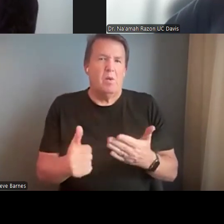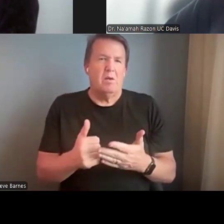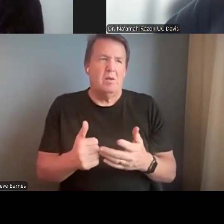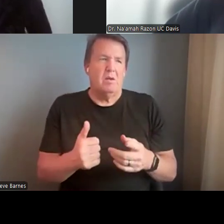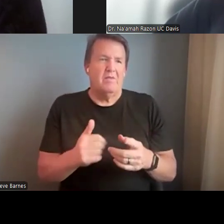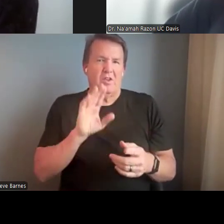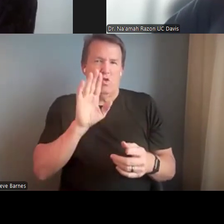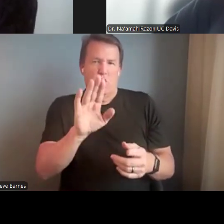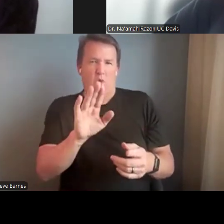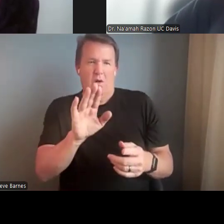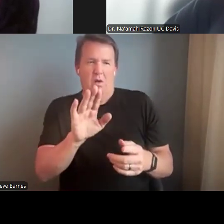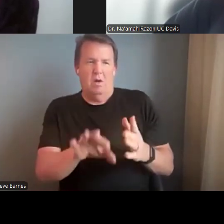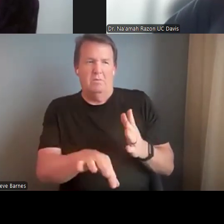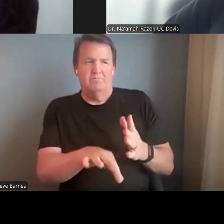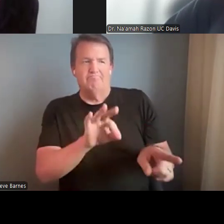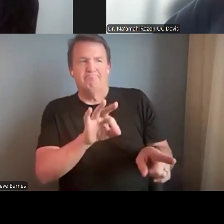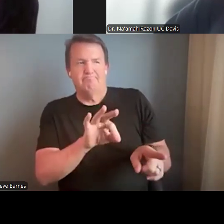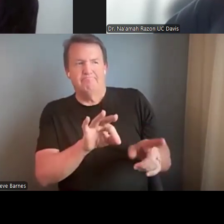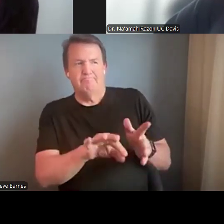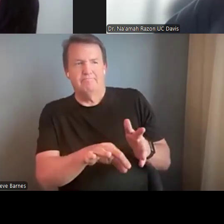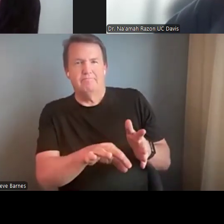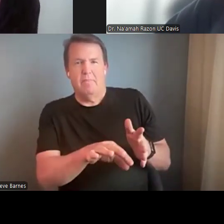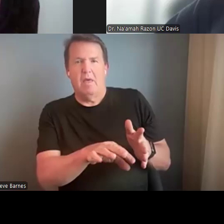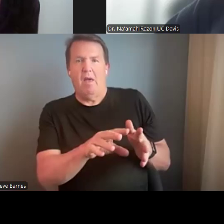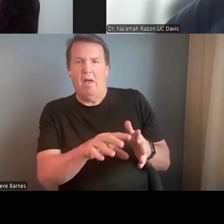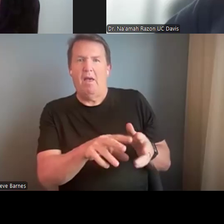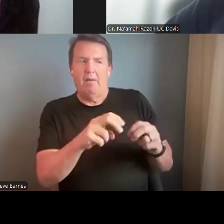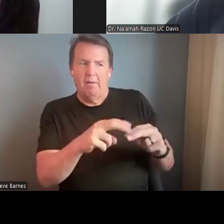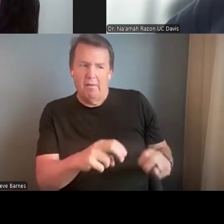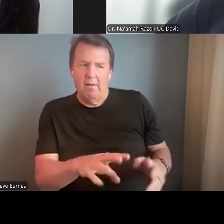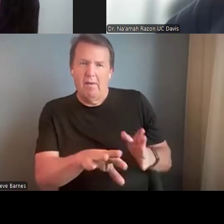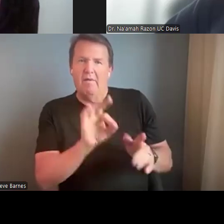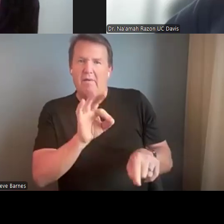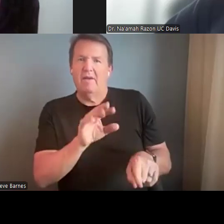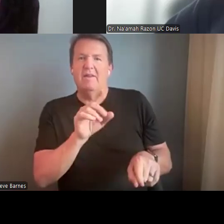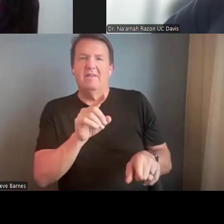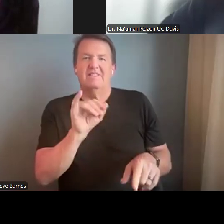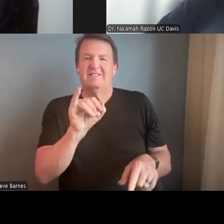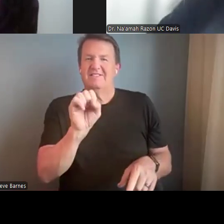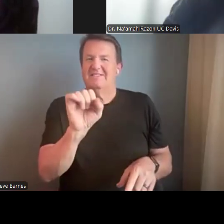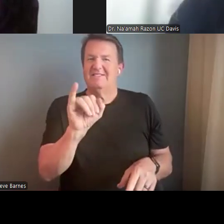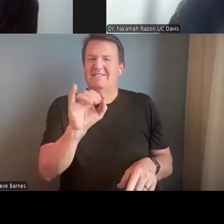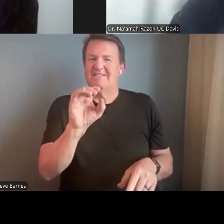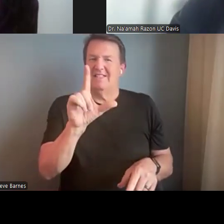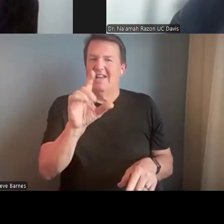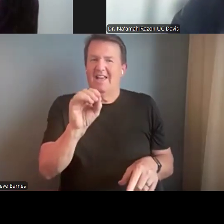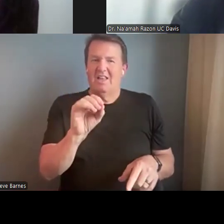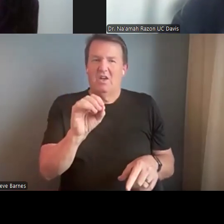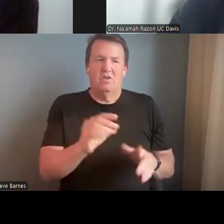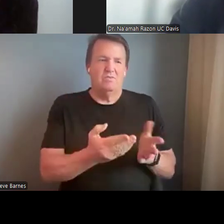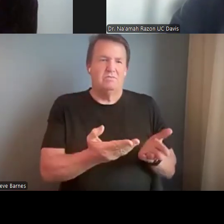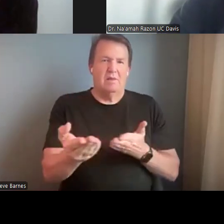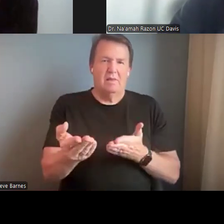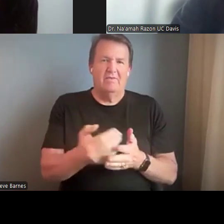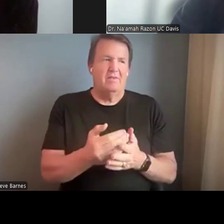found confirms things that we know, right? The siloed delivery, people not knowing about services,